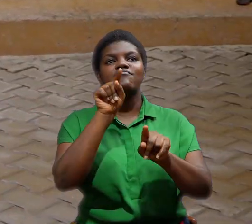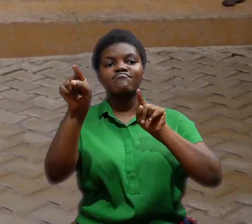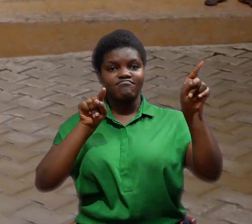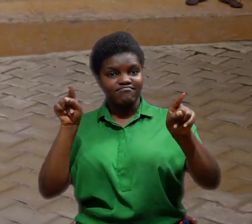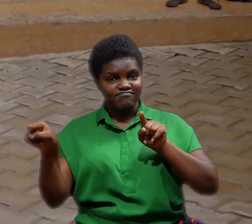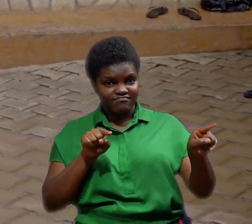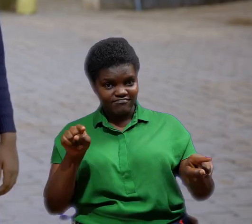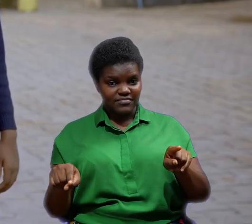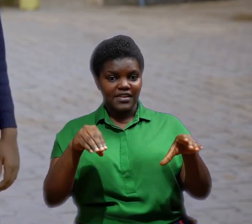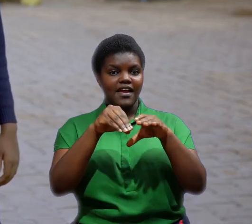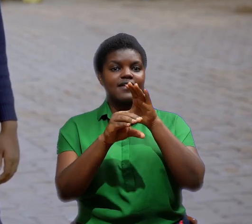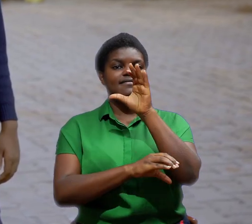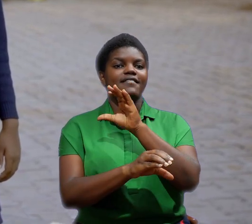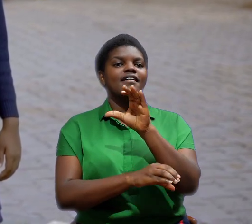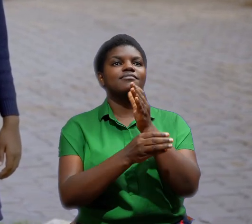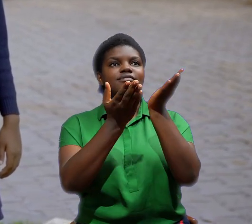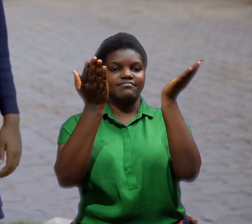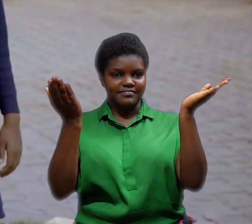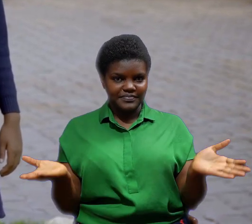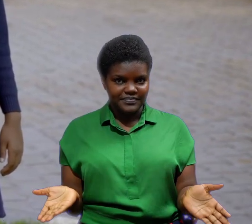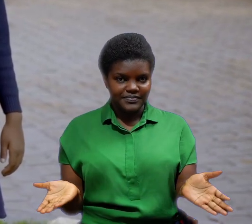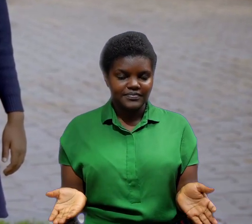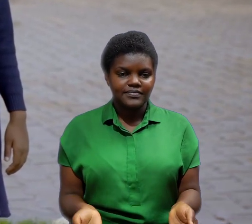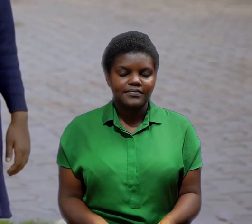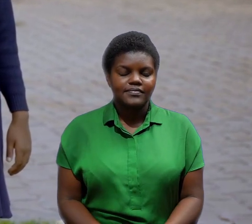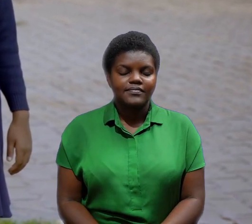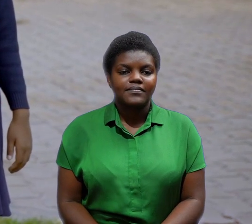do across the country.